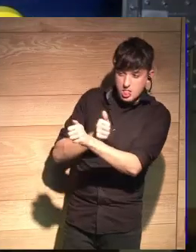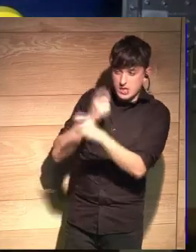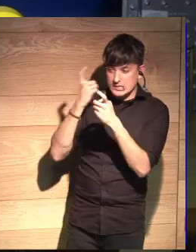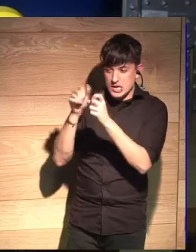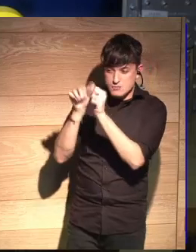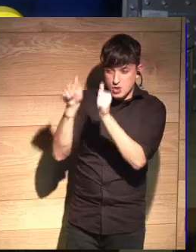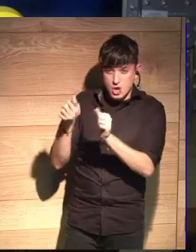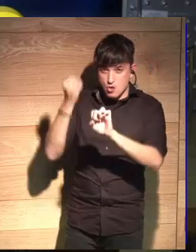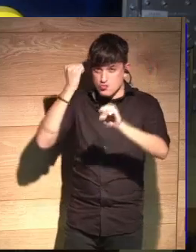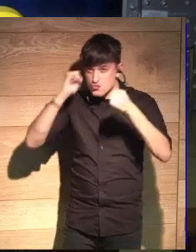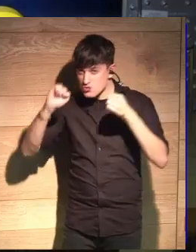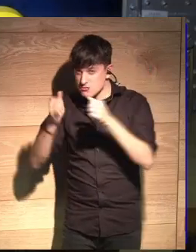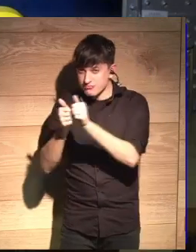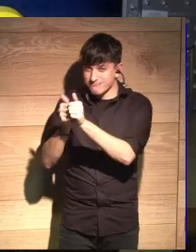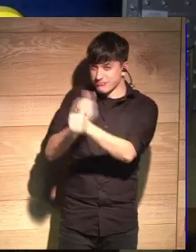crisis.